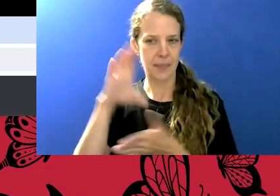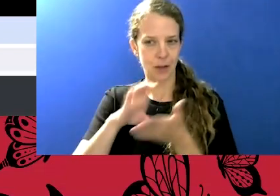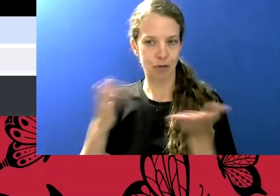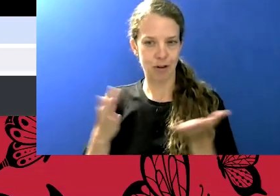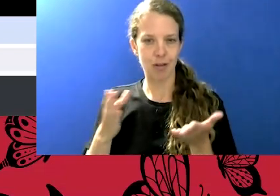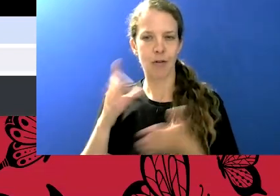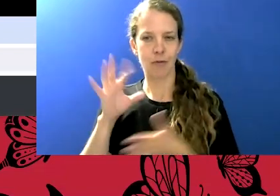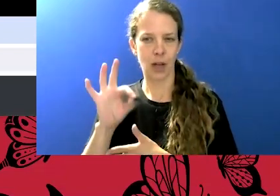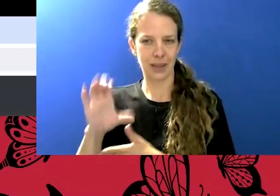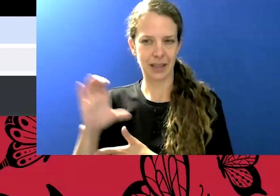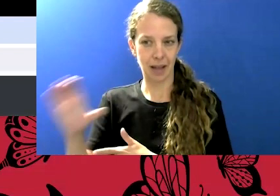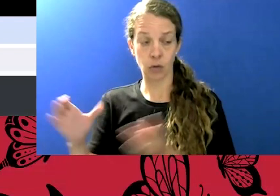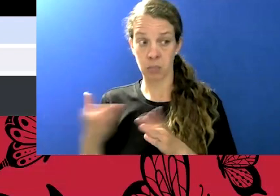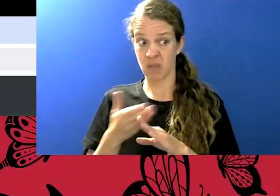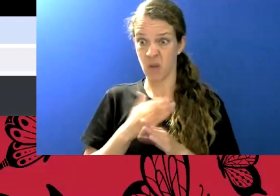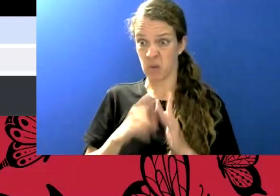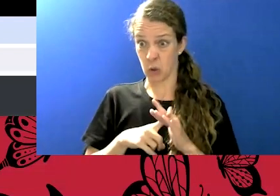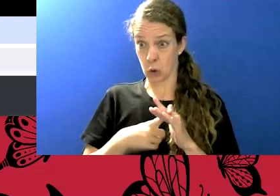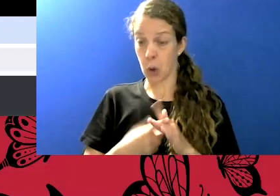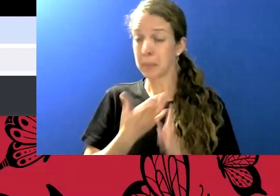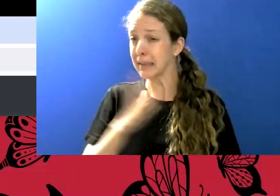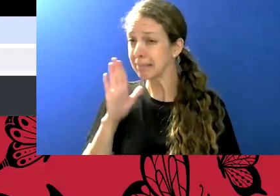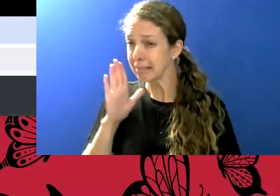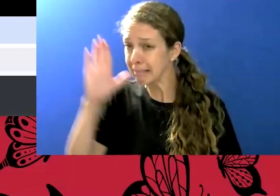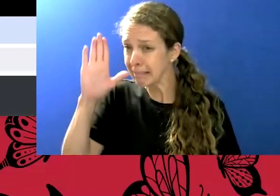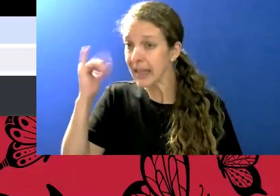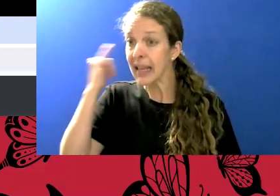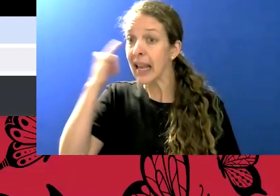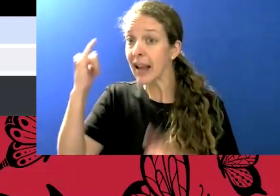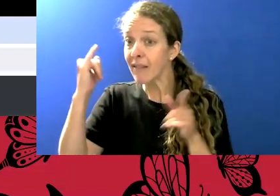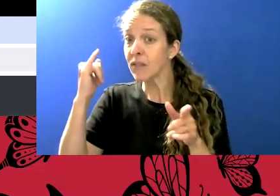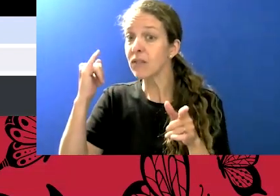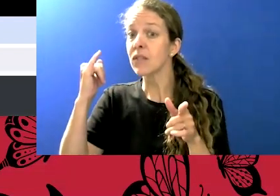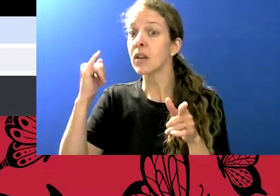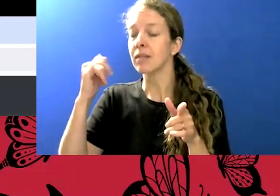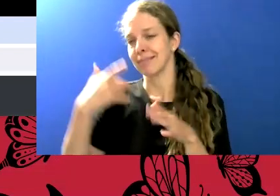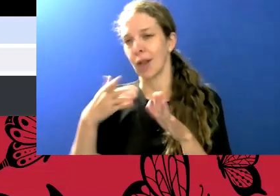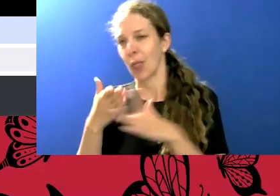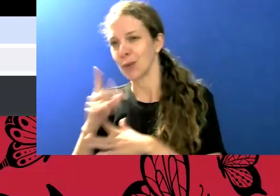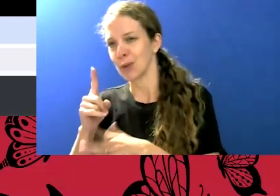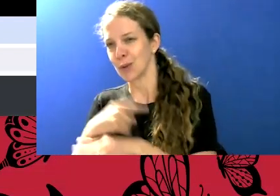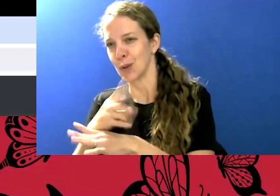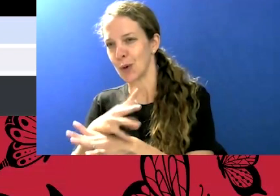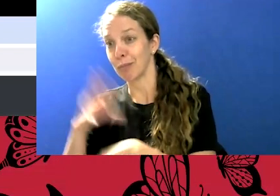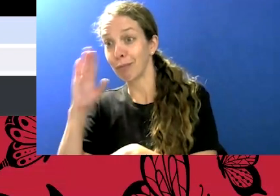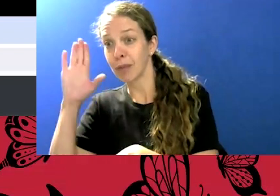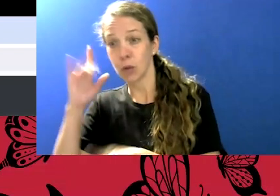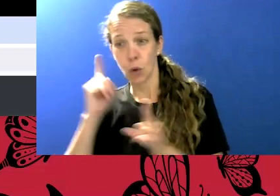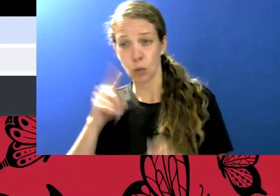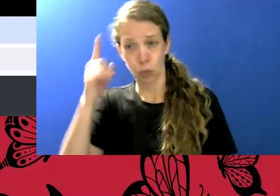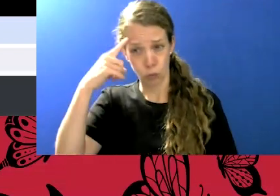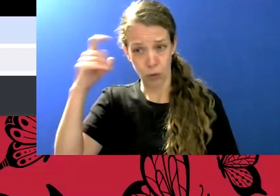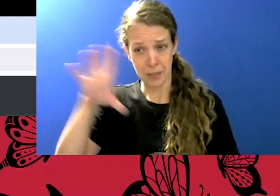College. So before we start, please raise your hand, even if you're through Zoom. Have you ever been to the Dream Center?